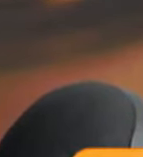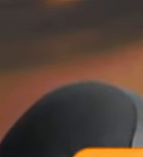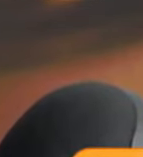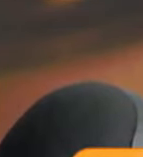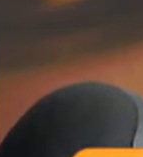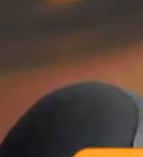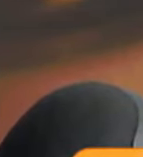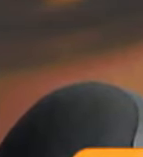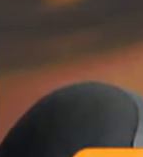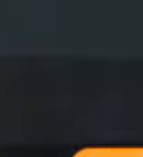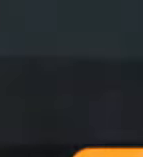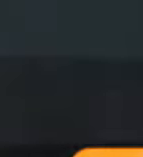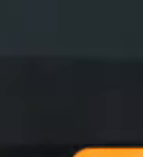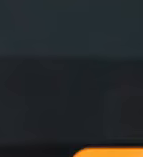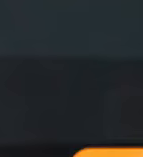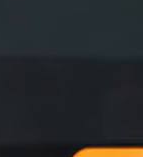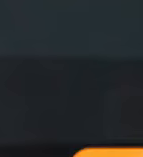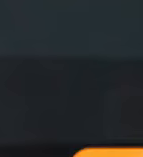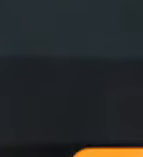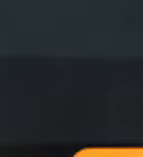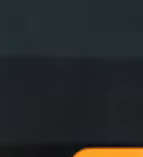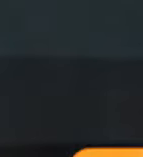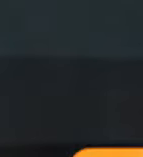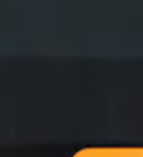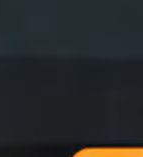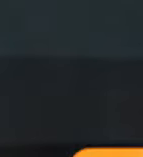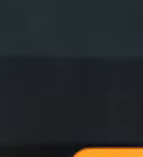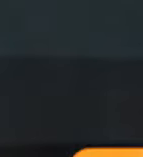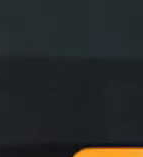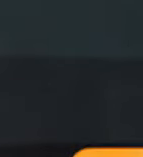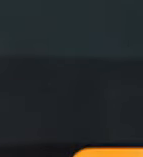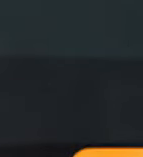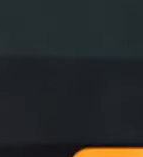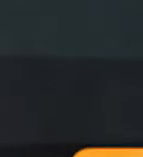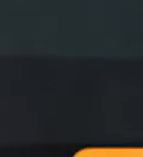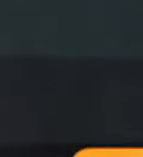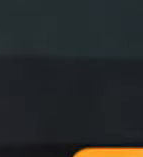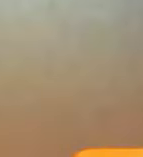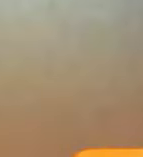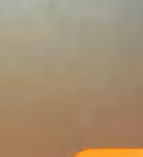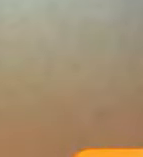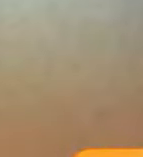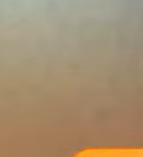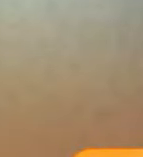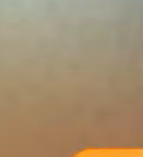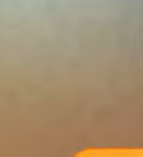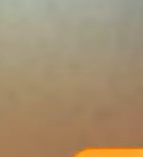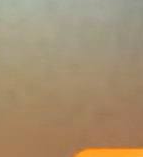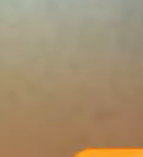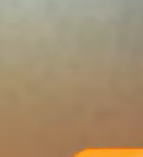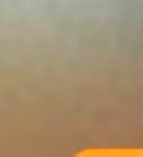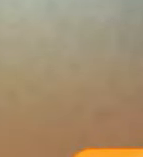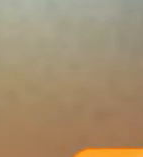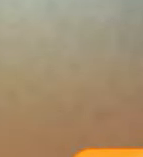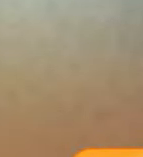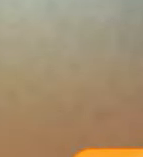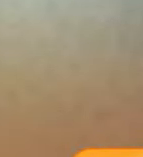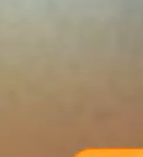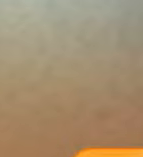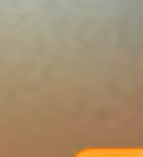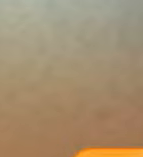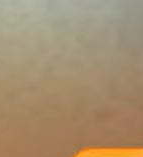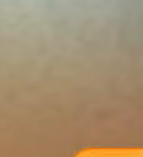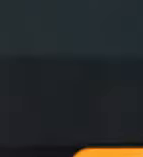Waziri, I like optimism, but I want you to just look ahead and just tell